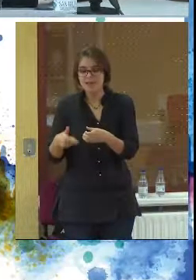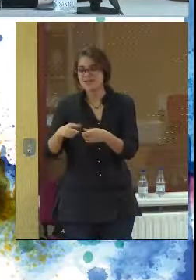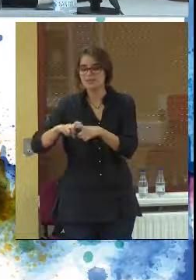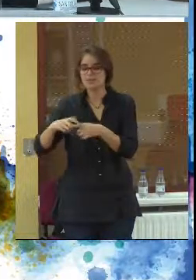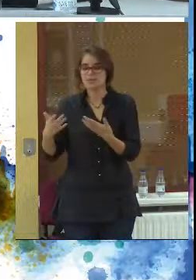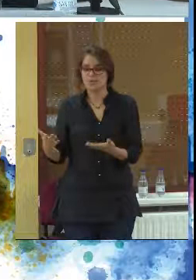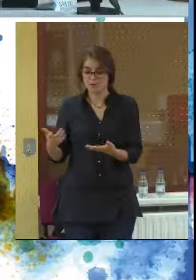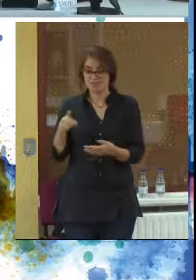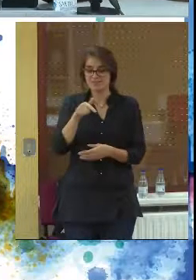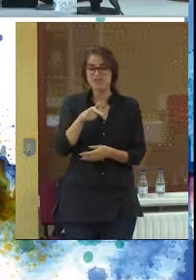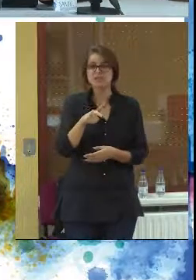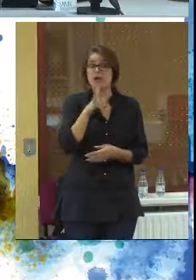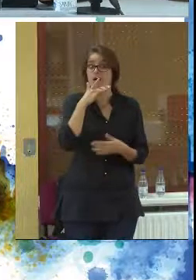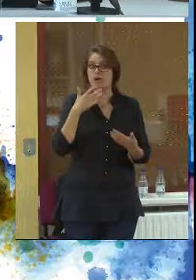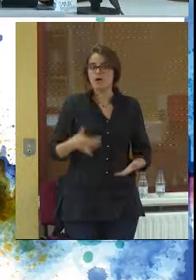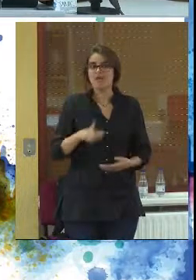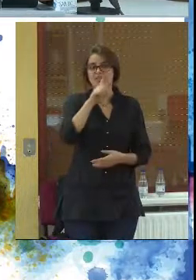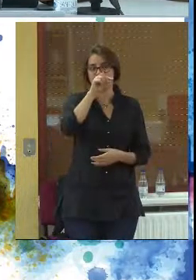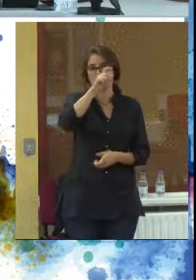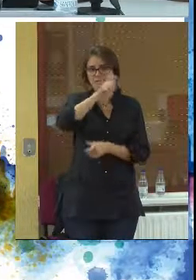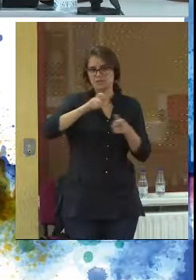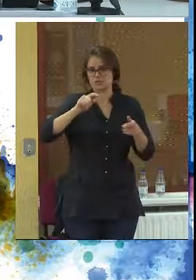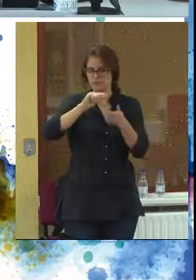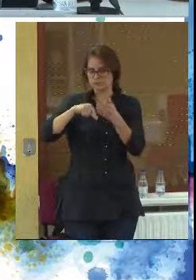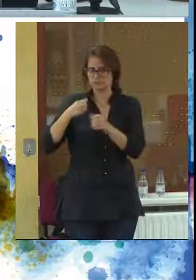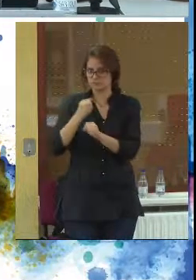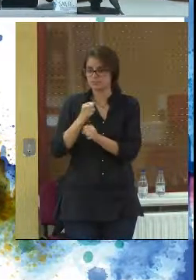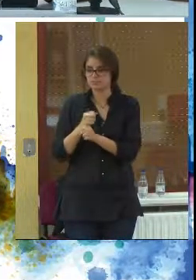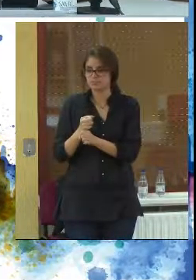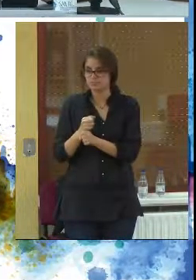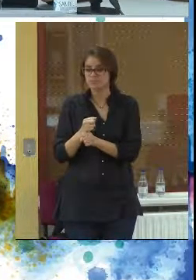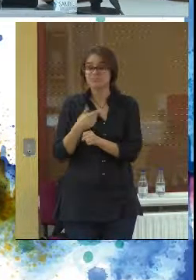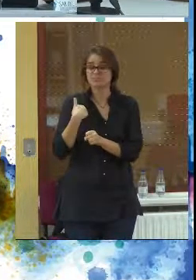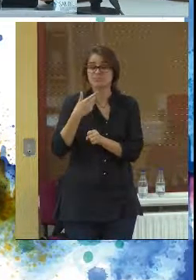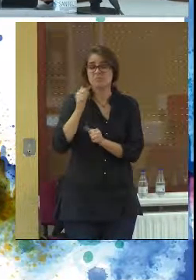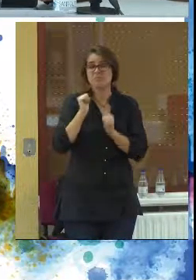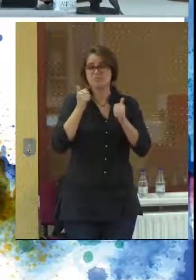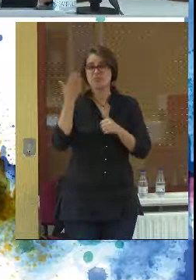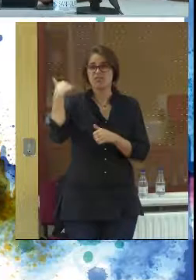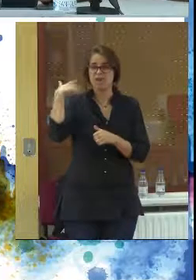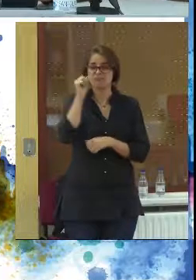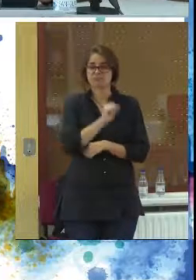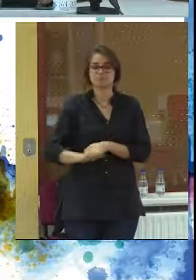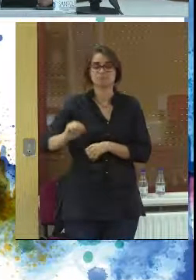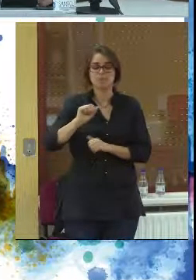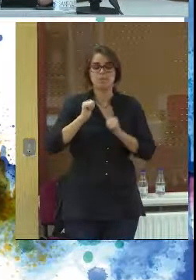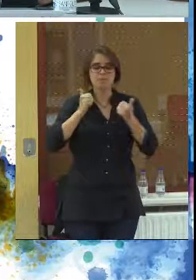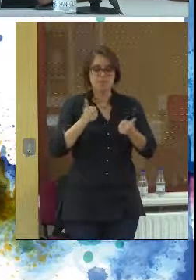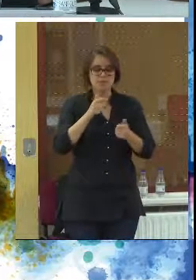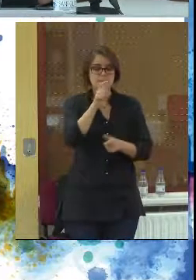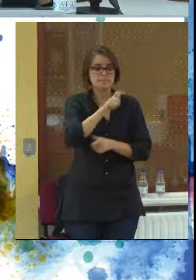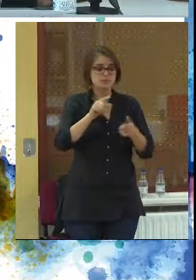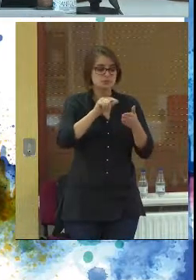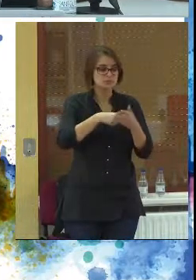currently, we have 100 persons employed. Before, there were only 3,